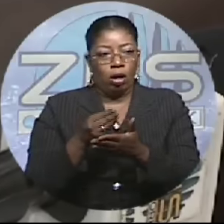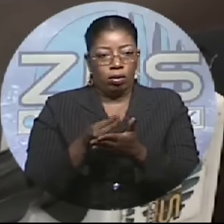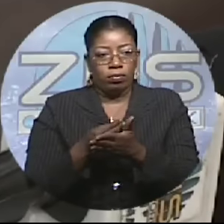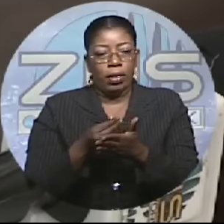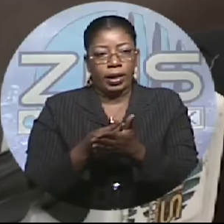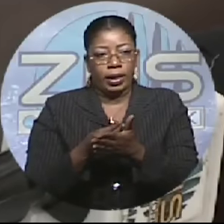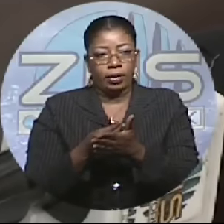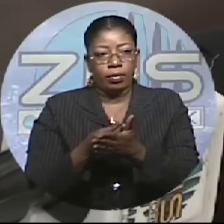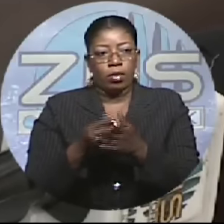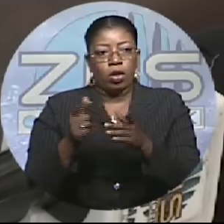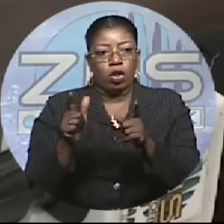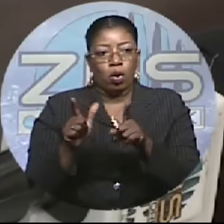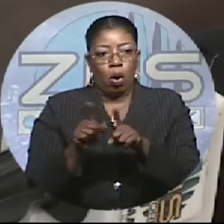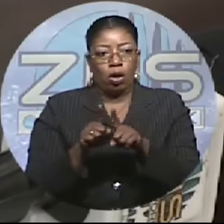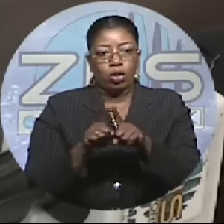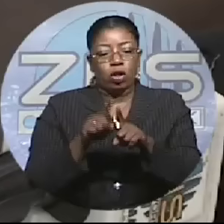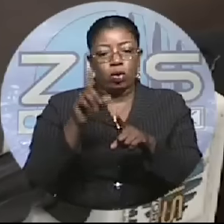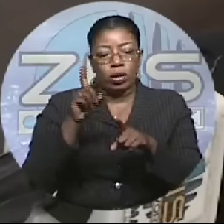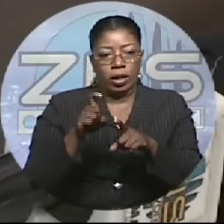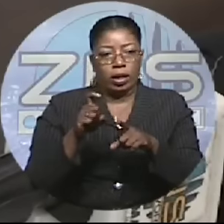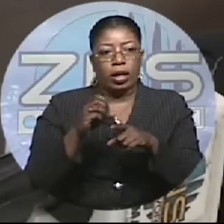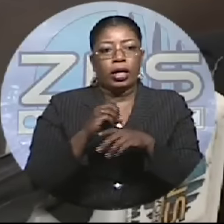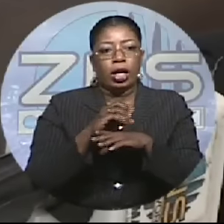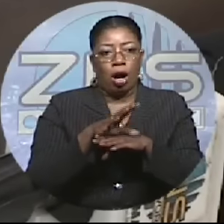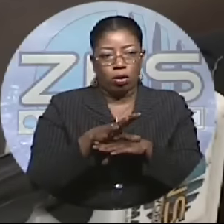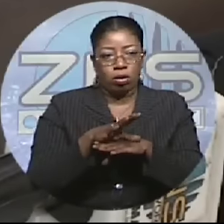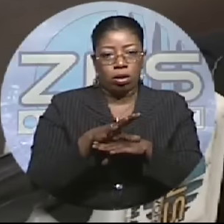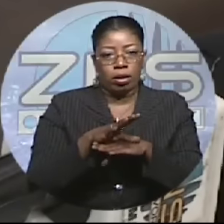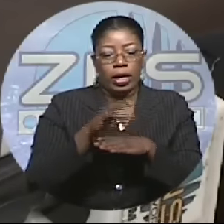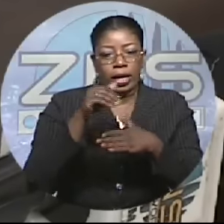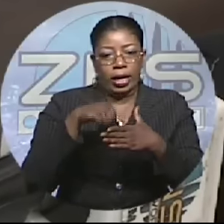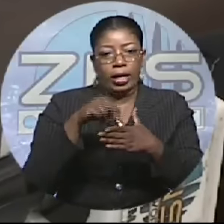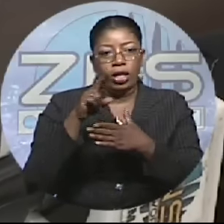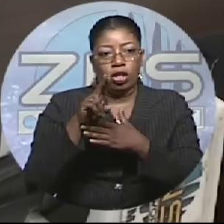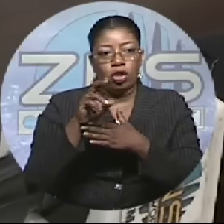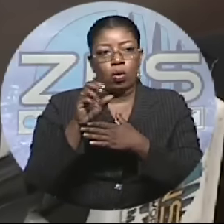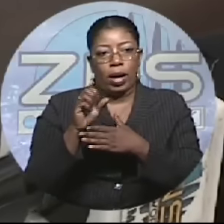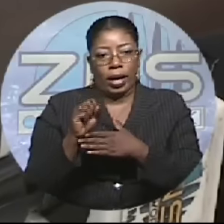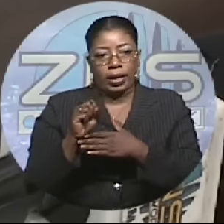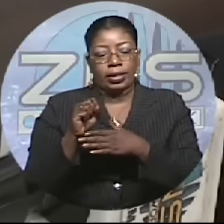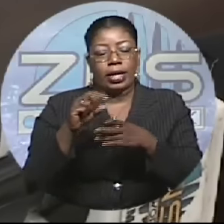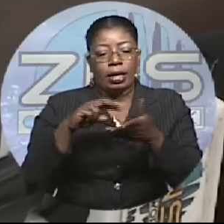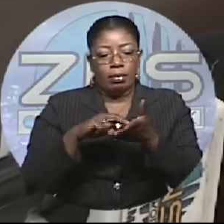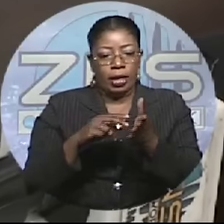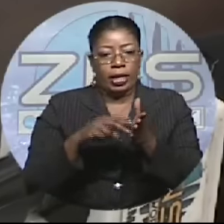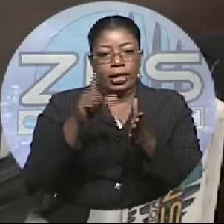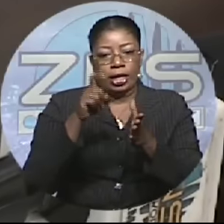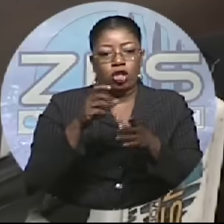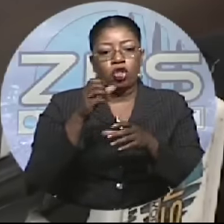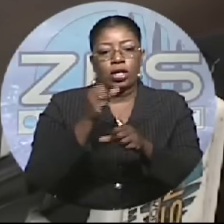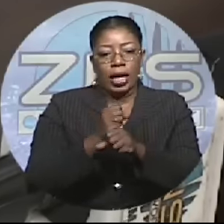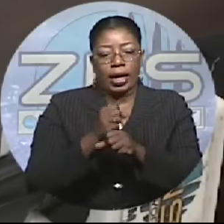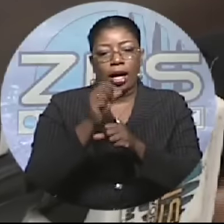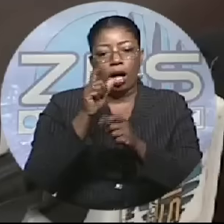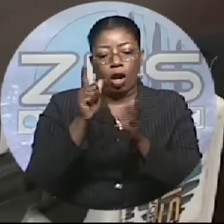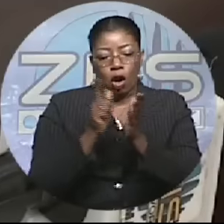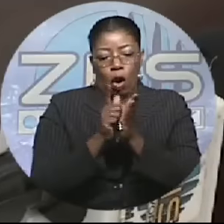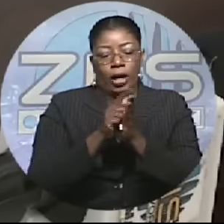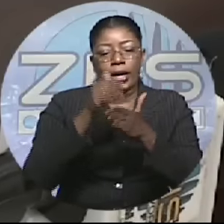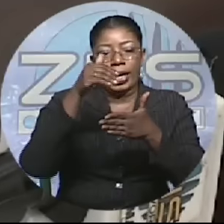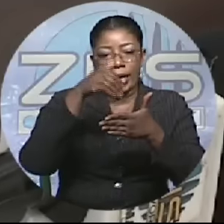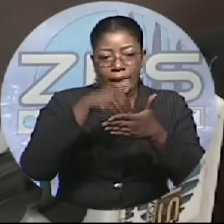that you should also engage counsel in the United States so that you can